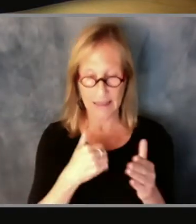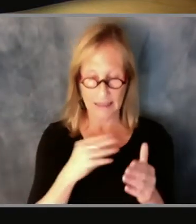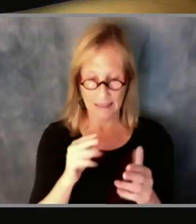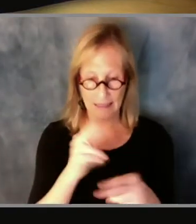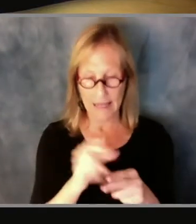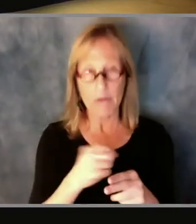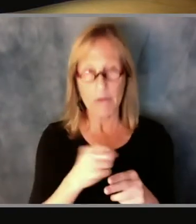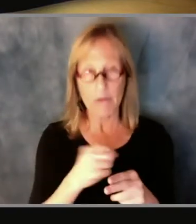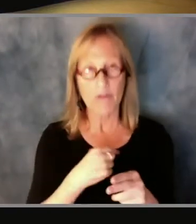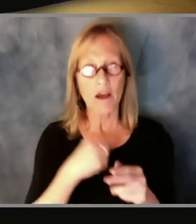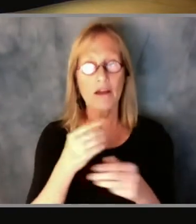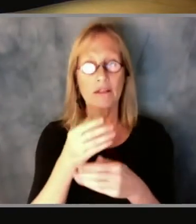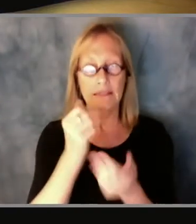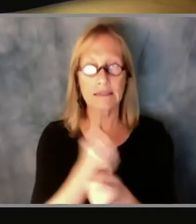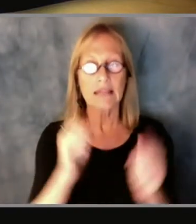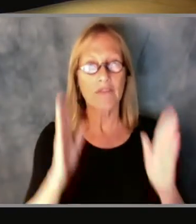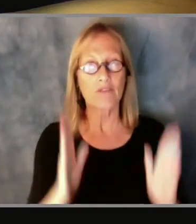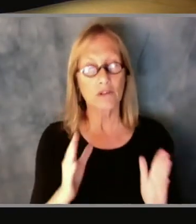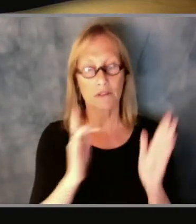Jesus Christ. Amen.